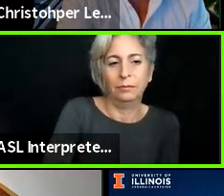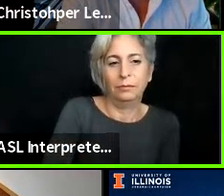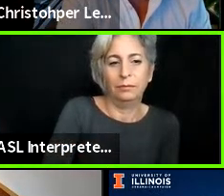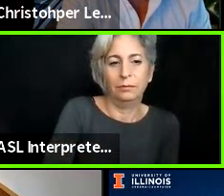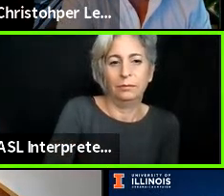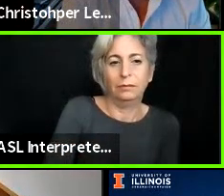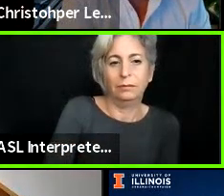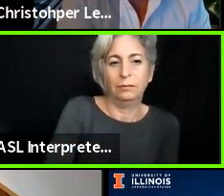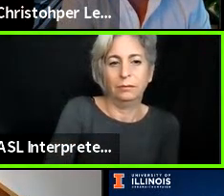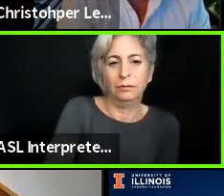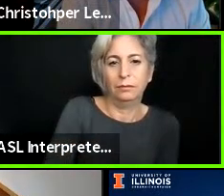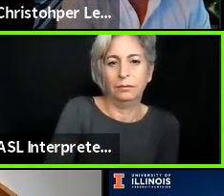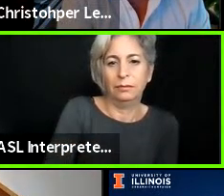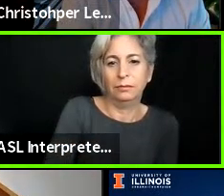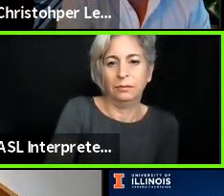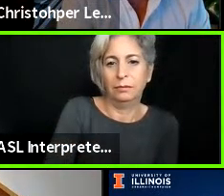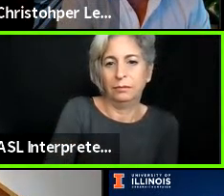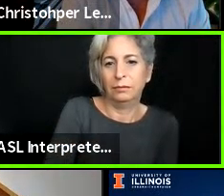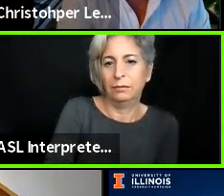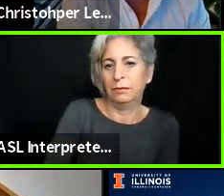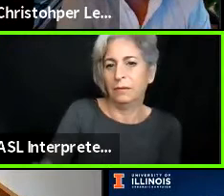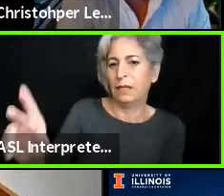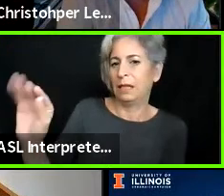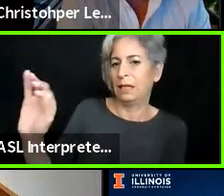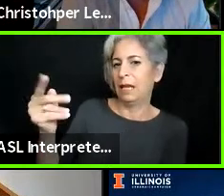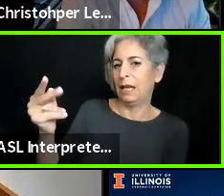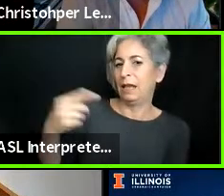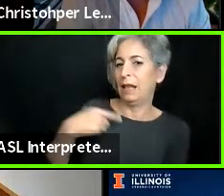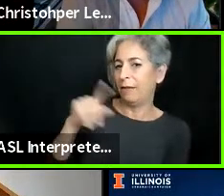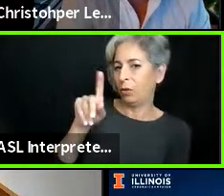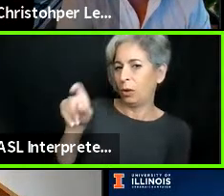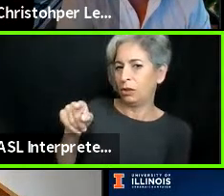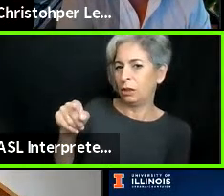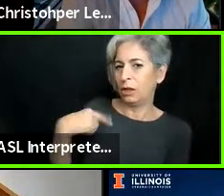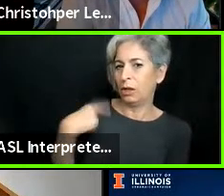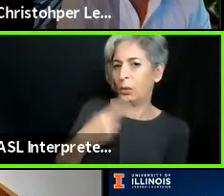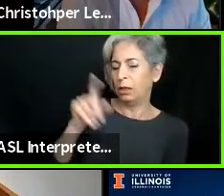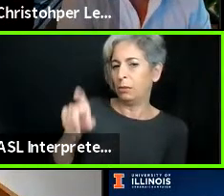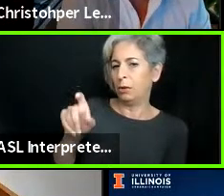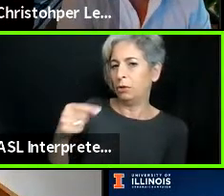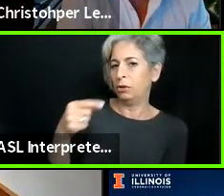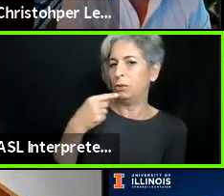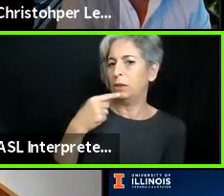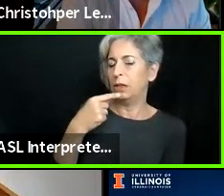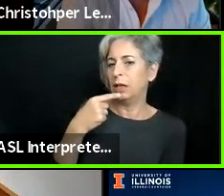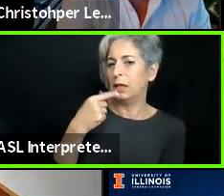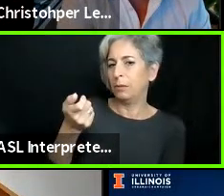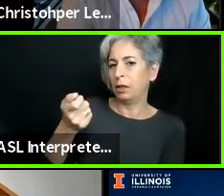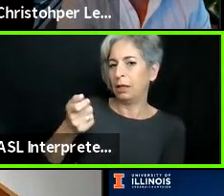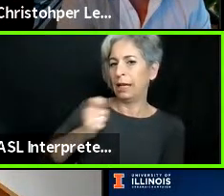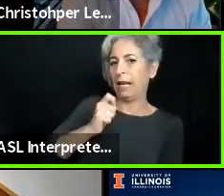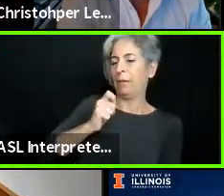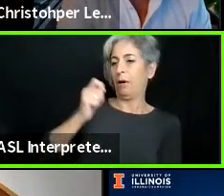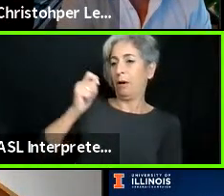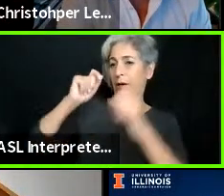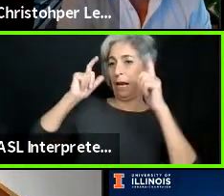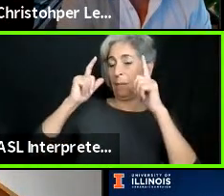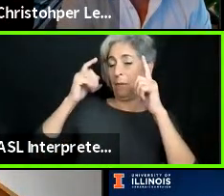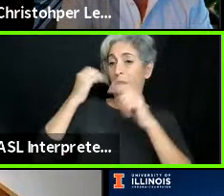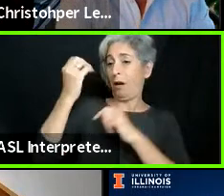Keith, I hear you talking. I have a question. So are we supposed to switch on the camera only if we